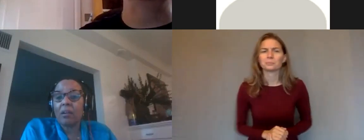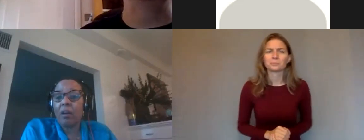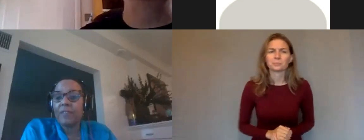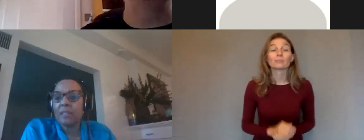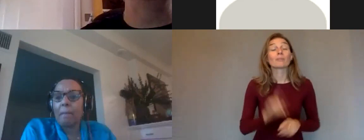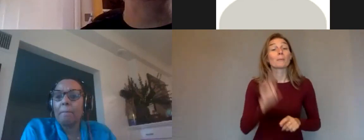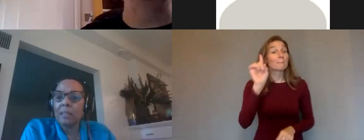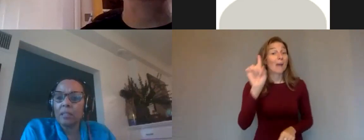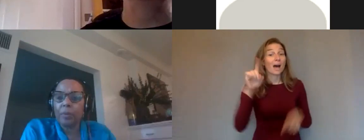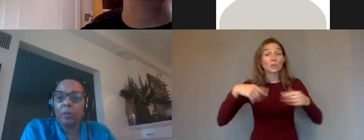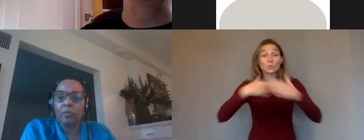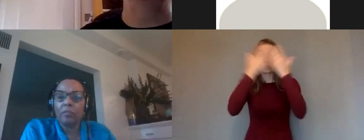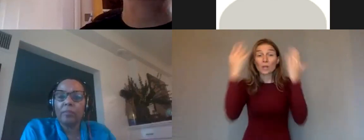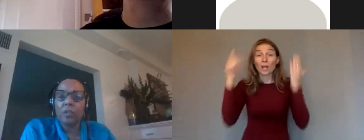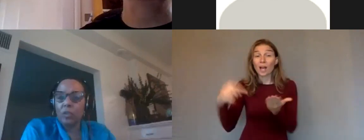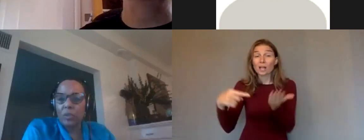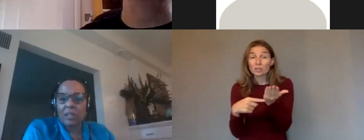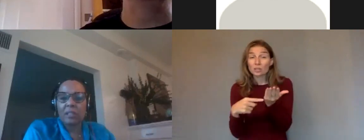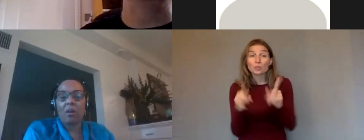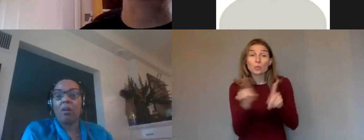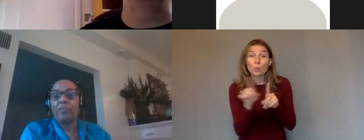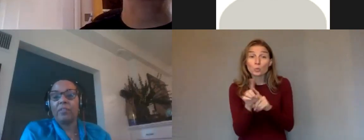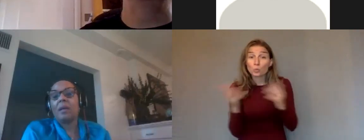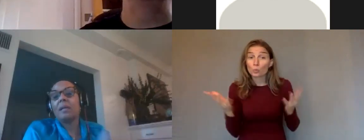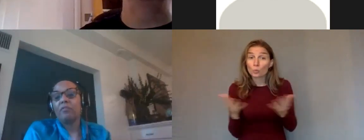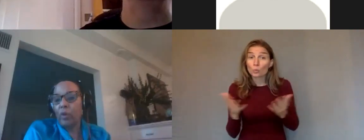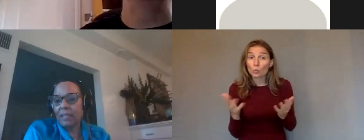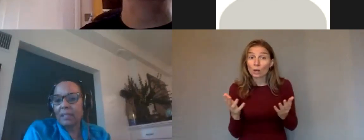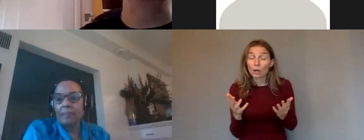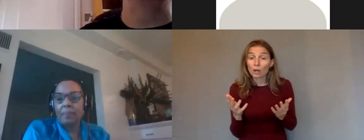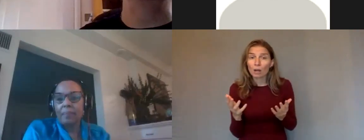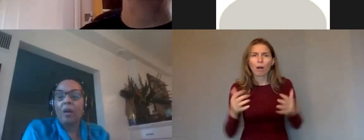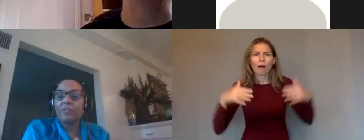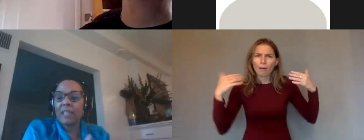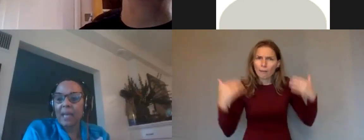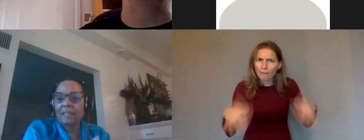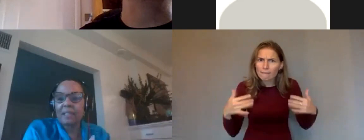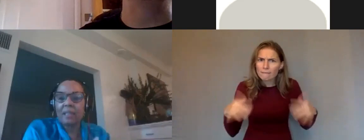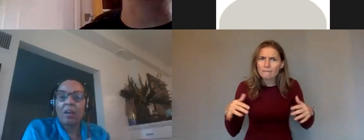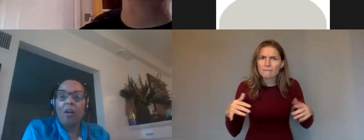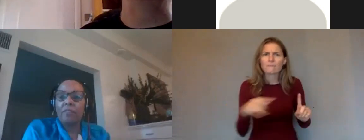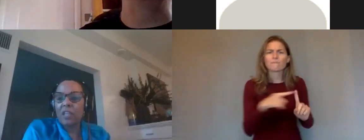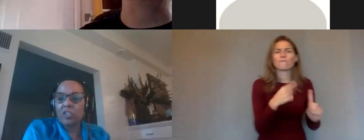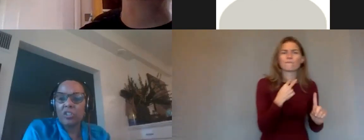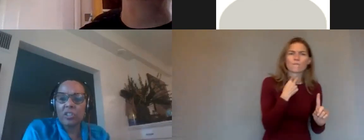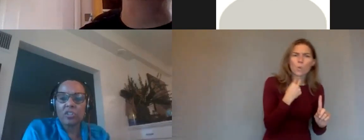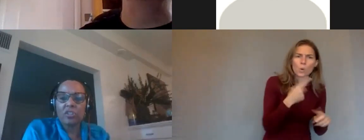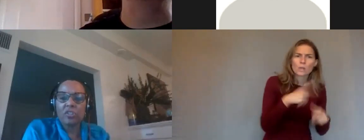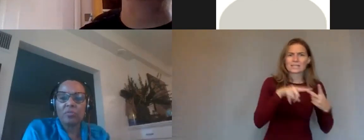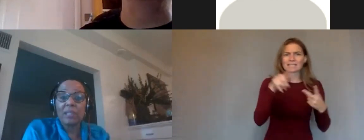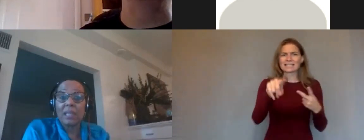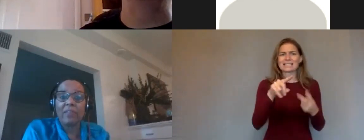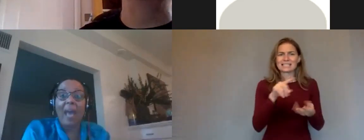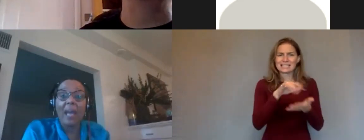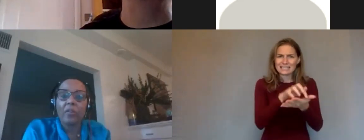is that it offers multiple uses of voice, of text, of touch and gestures